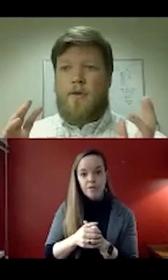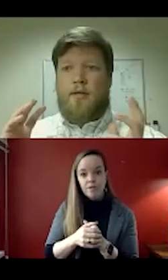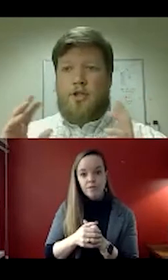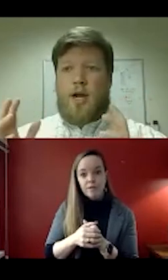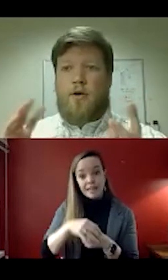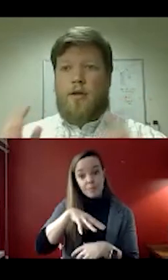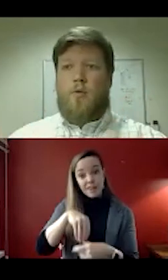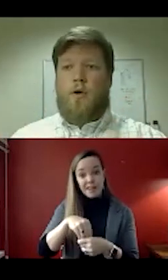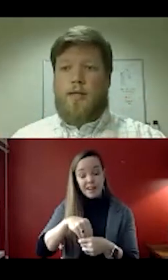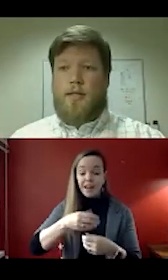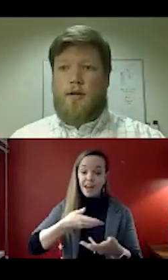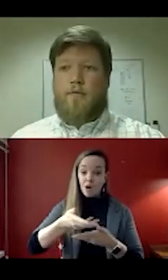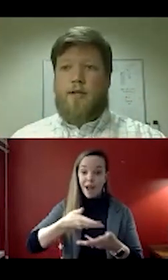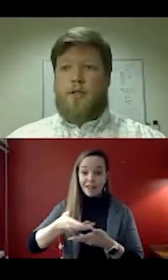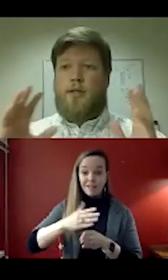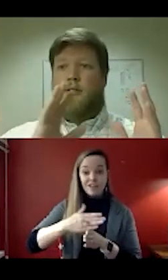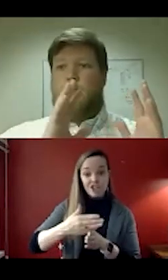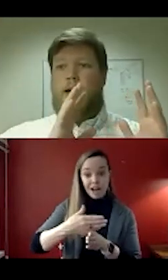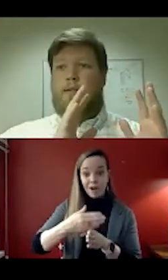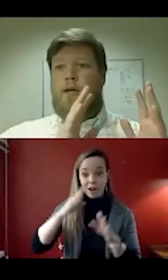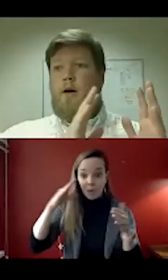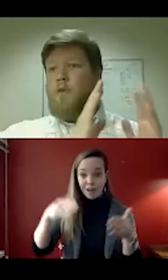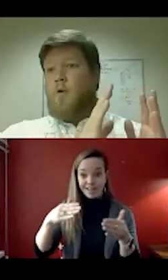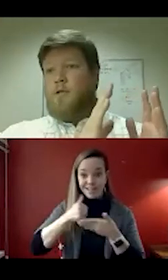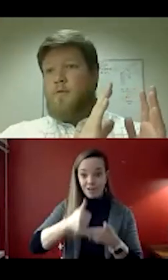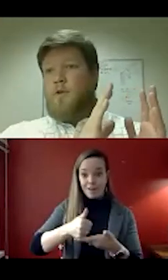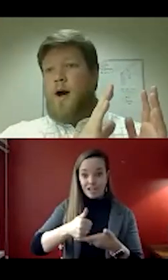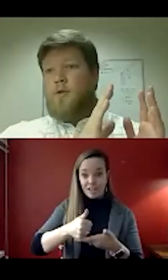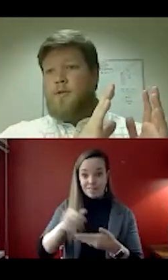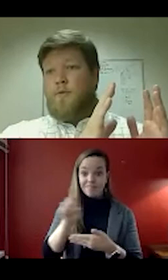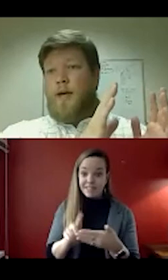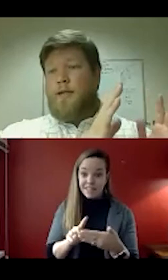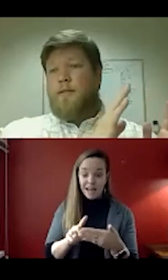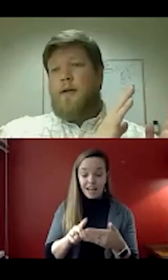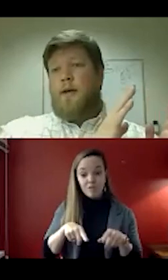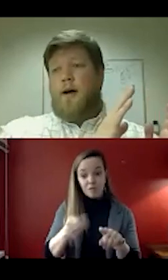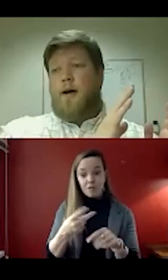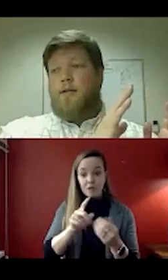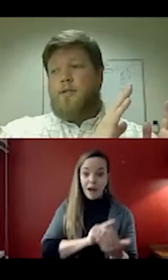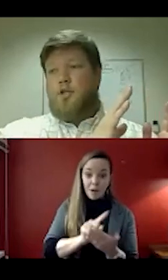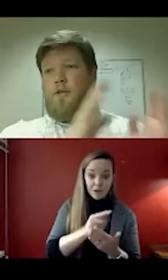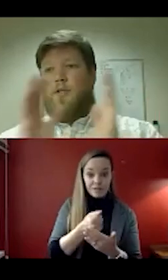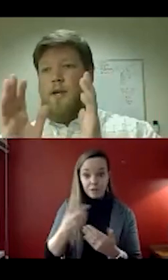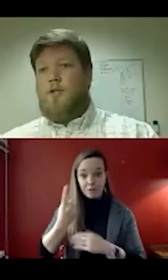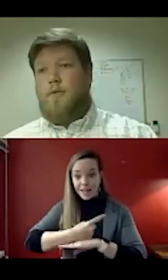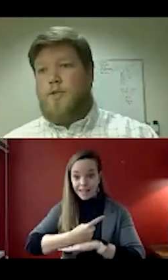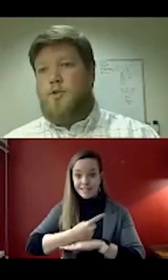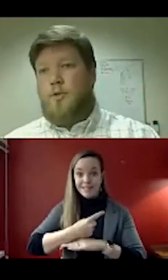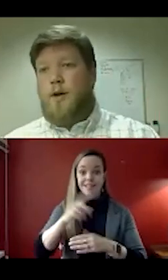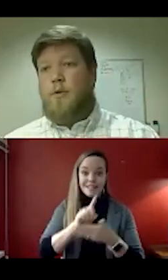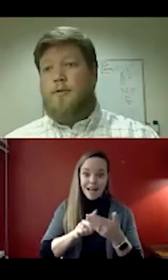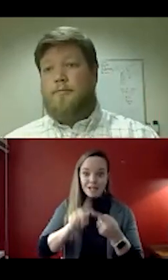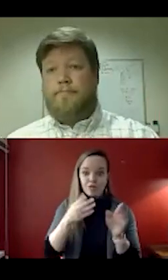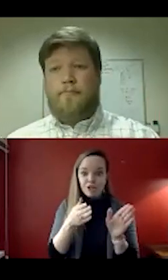interactive, sharing-oriented intervention that's designed over the course of a few hours and a few days to shift the nature of a